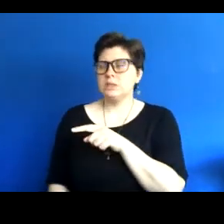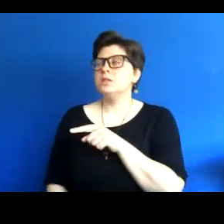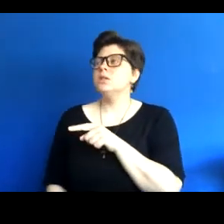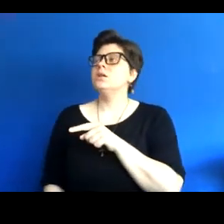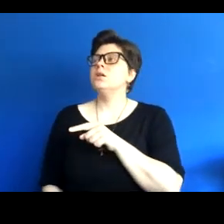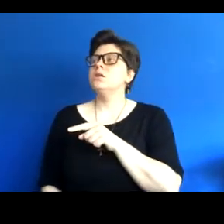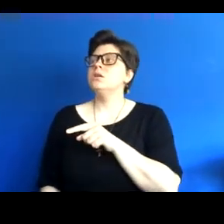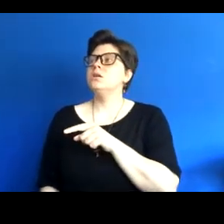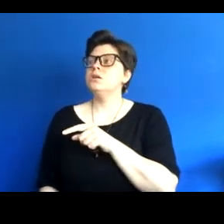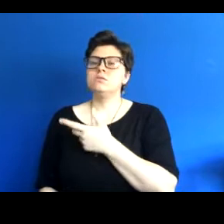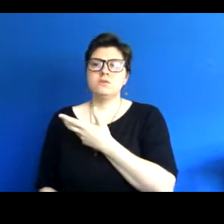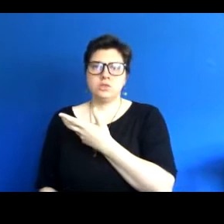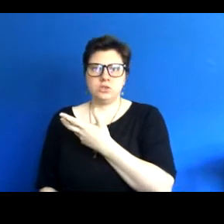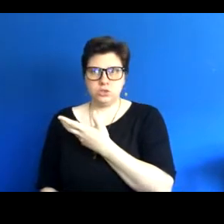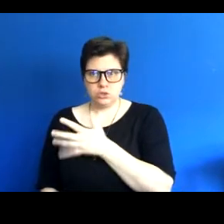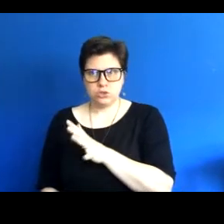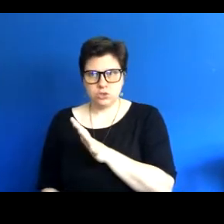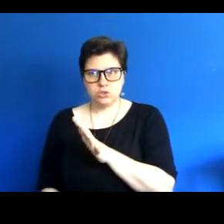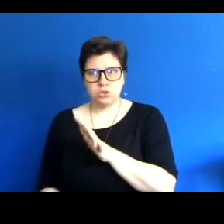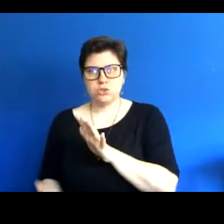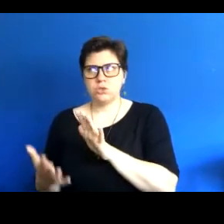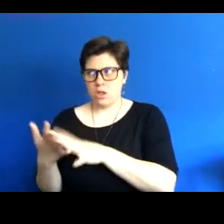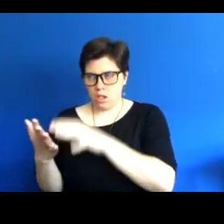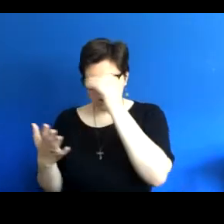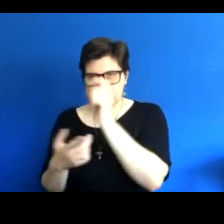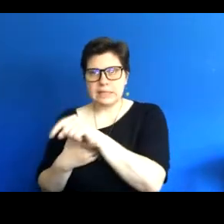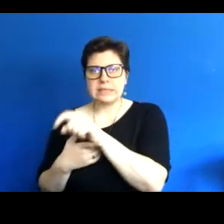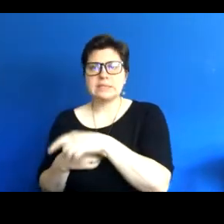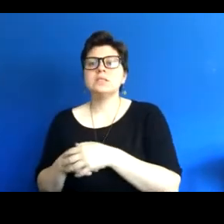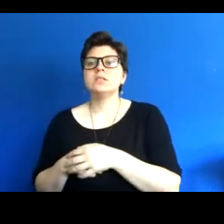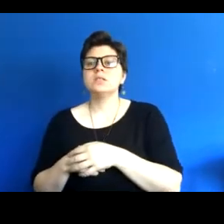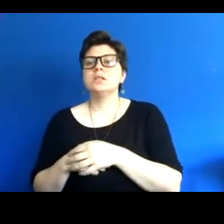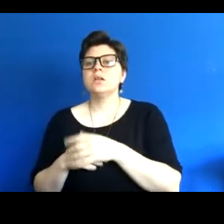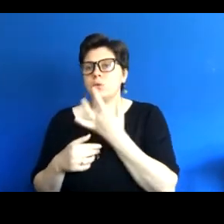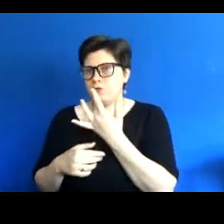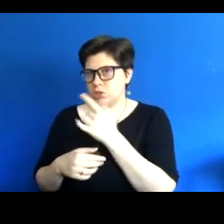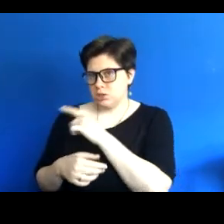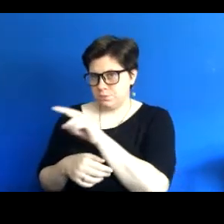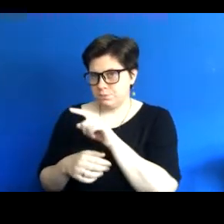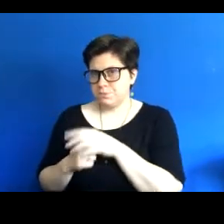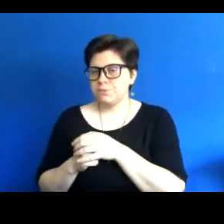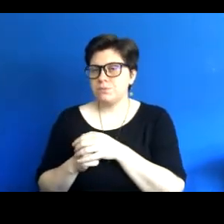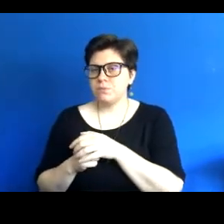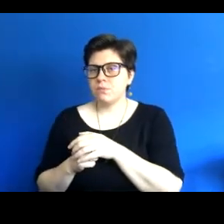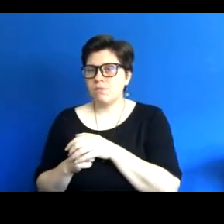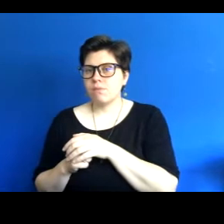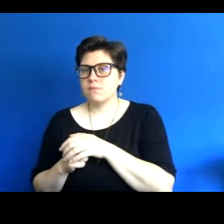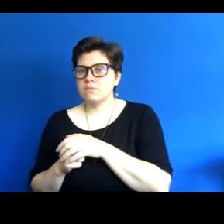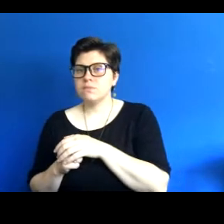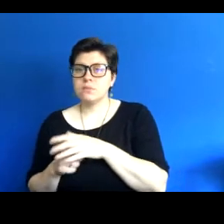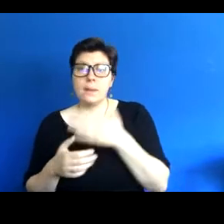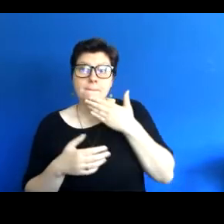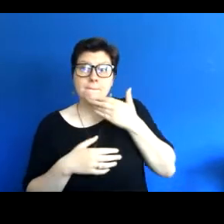beyond identifying their learning needs and preferences, there are a number of best practices that we could also use